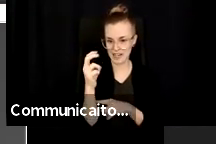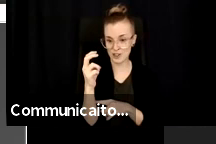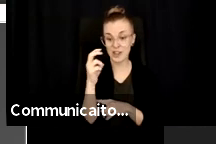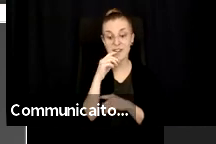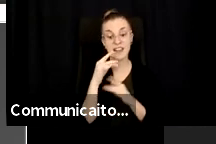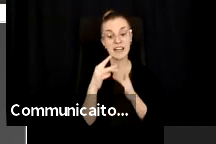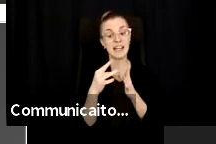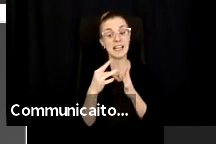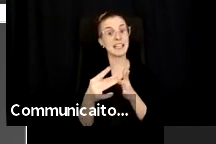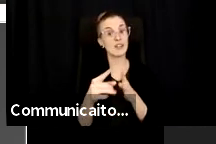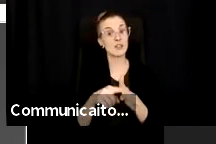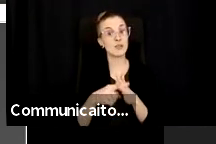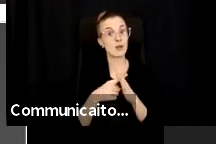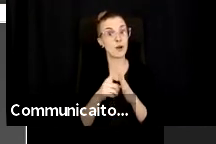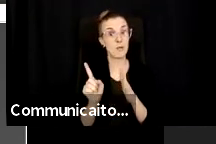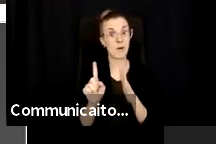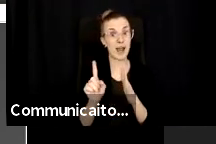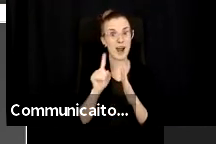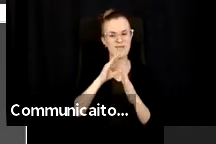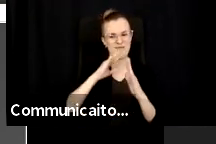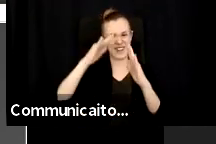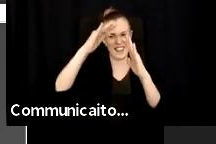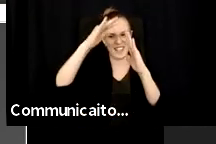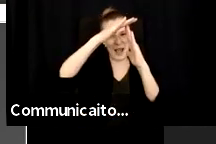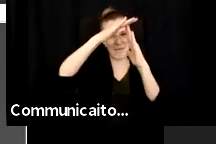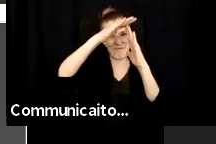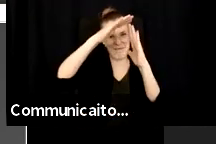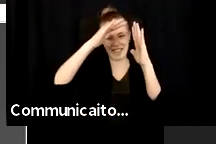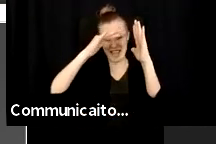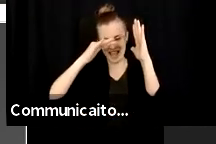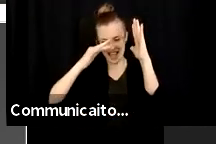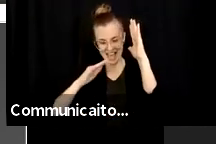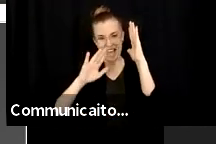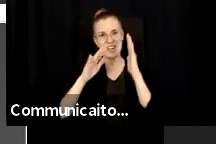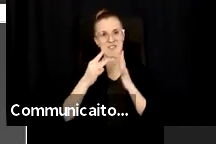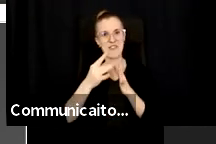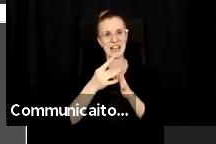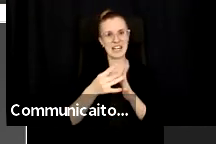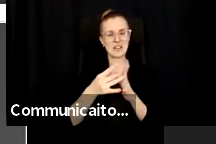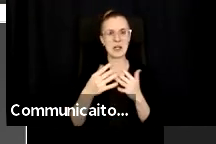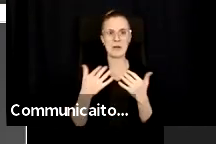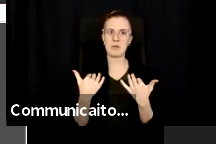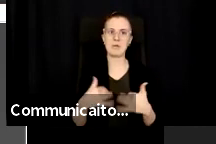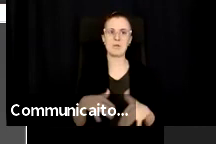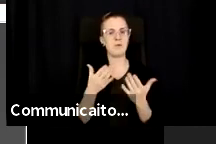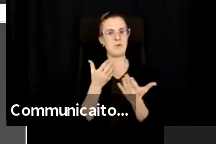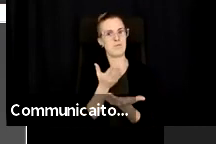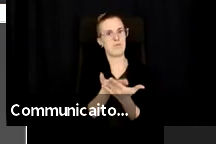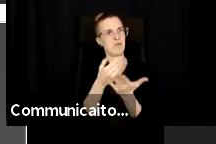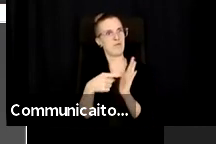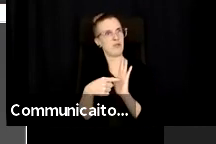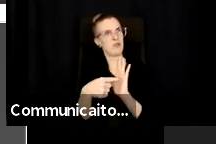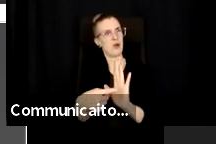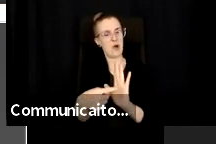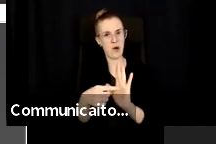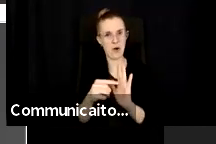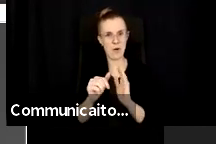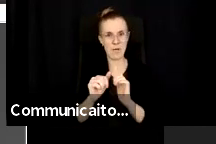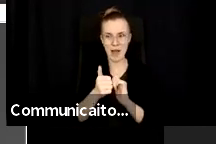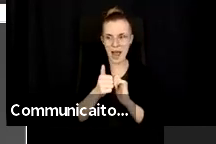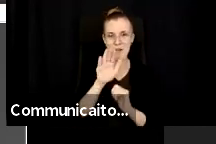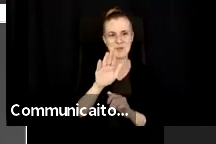top, and your leadership tone has been exemplified by the great work of your staff. So thank you very